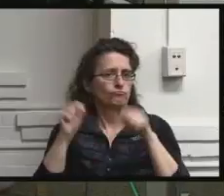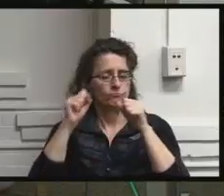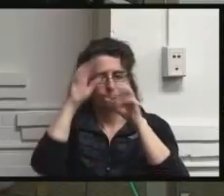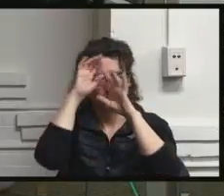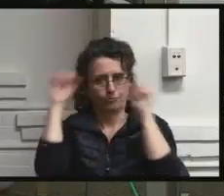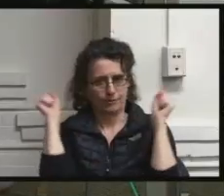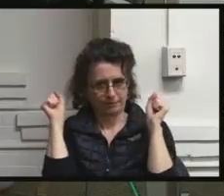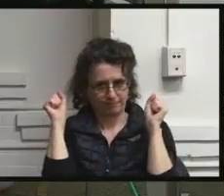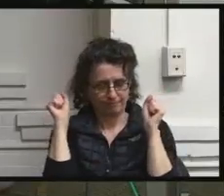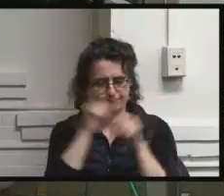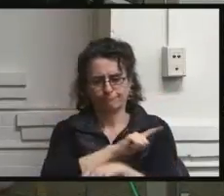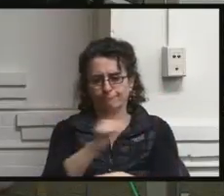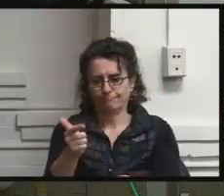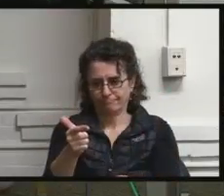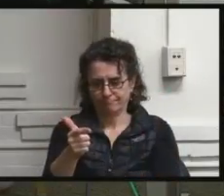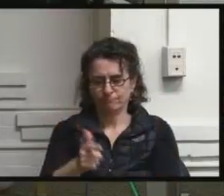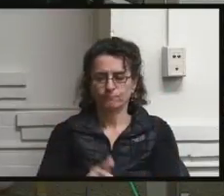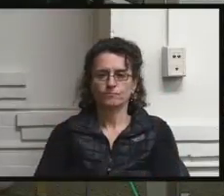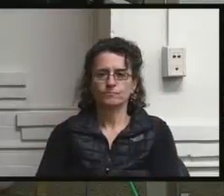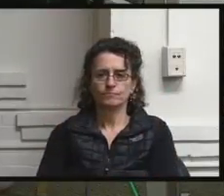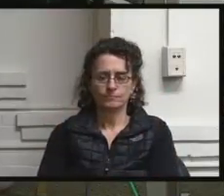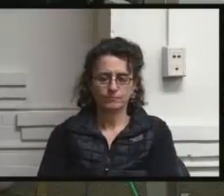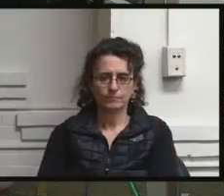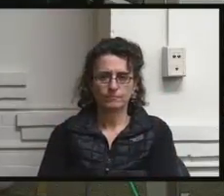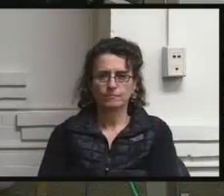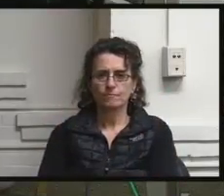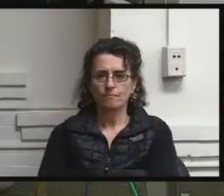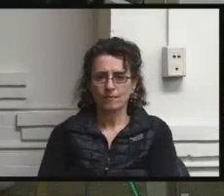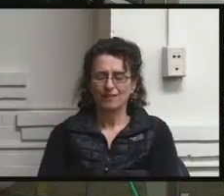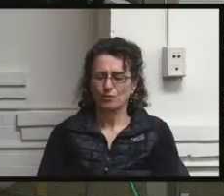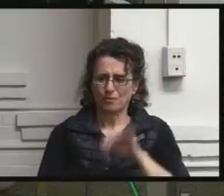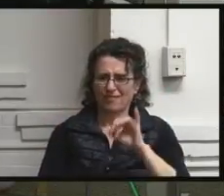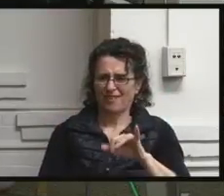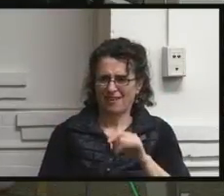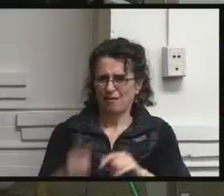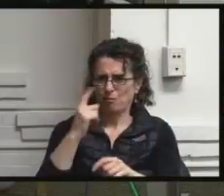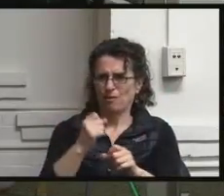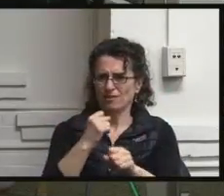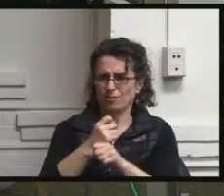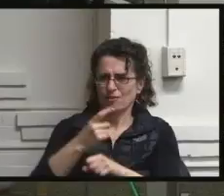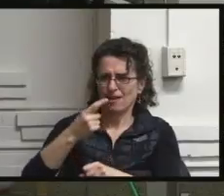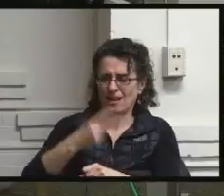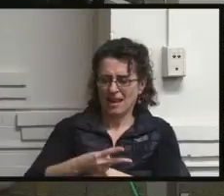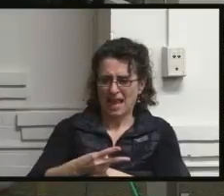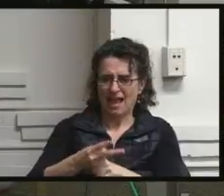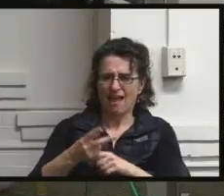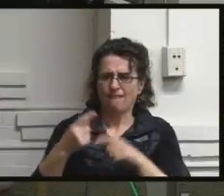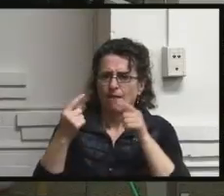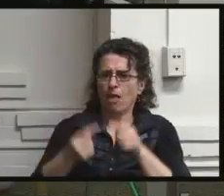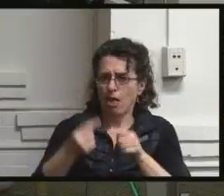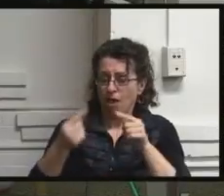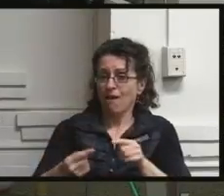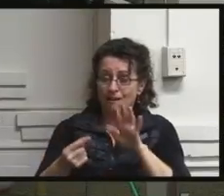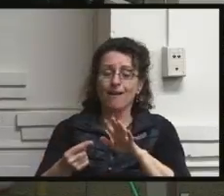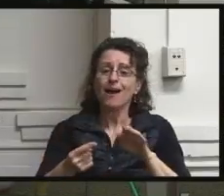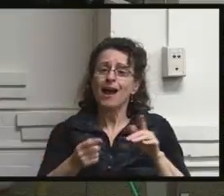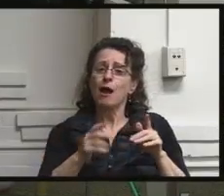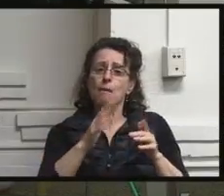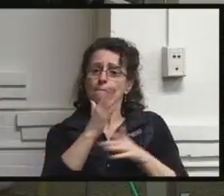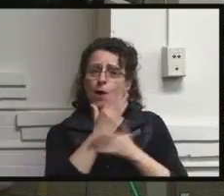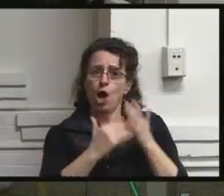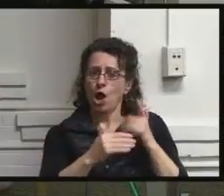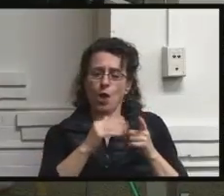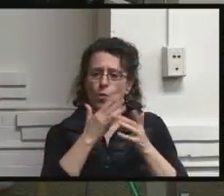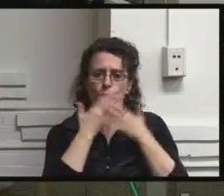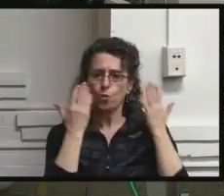we have, for that year and a half period, there were some line items that didn't get expended. And so that's where you come up with